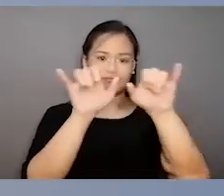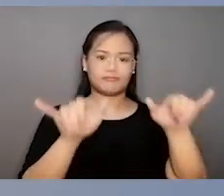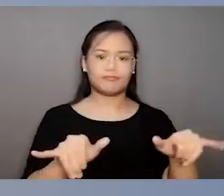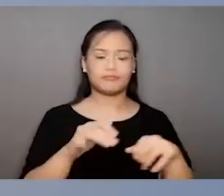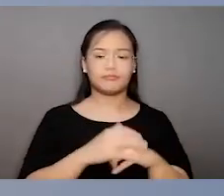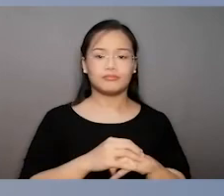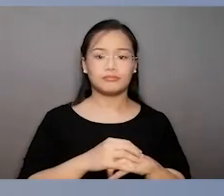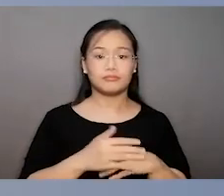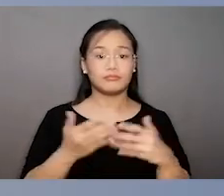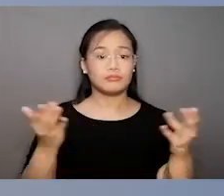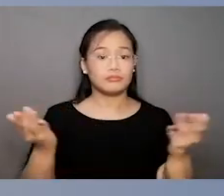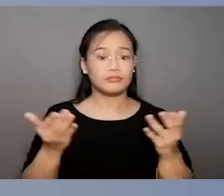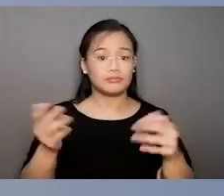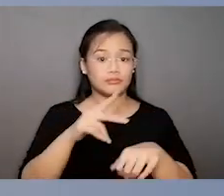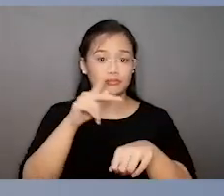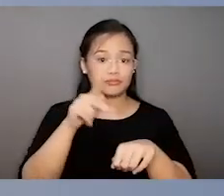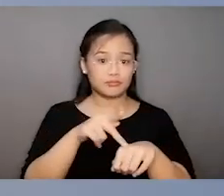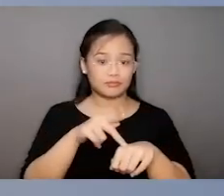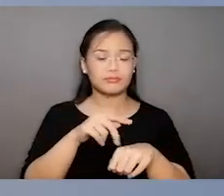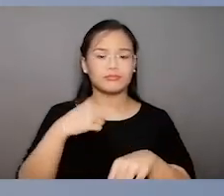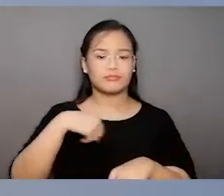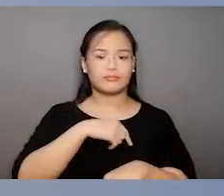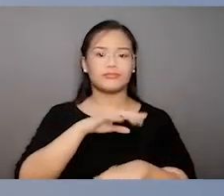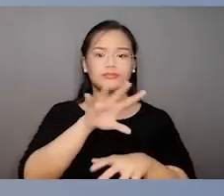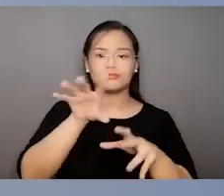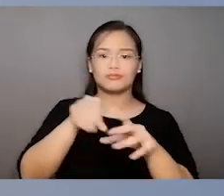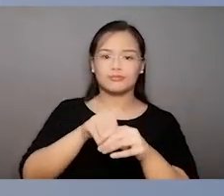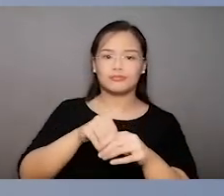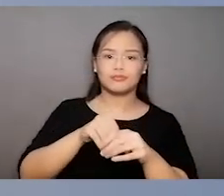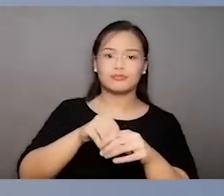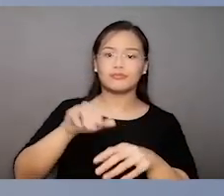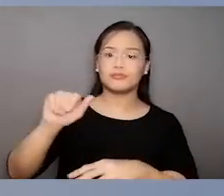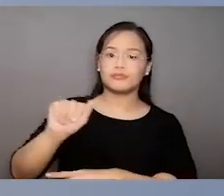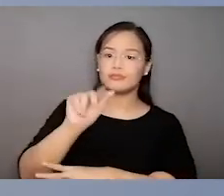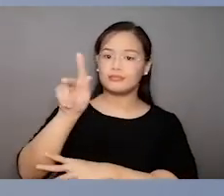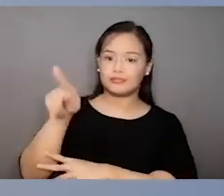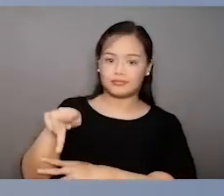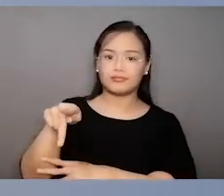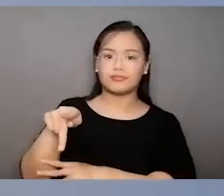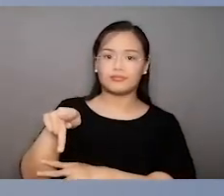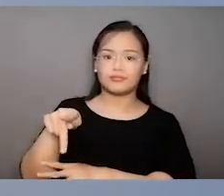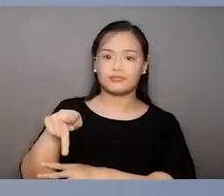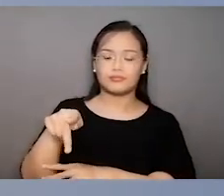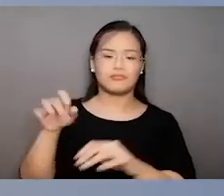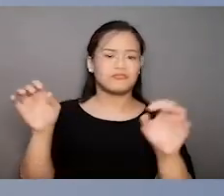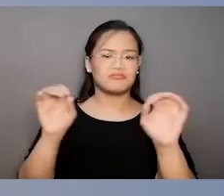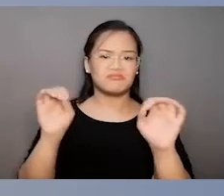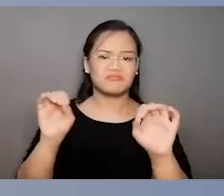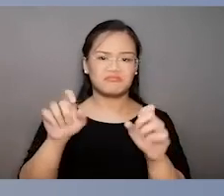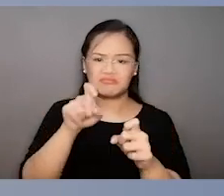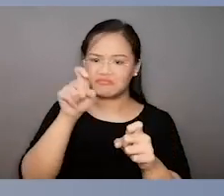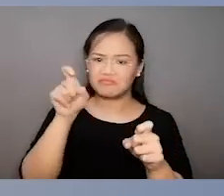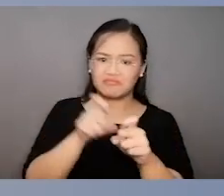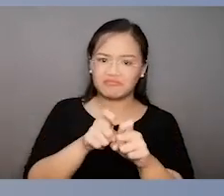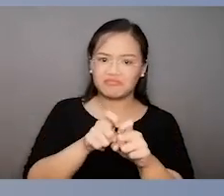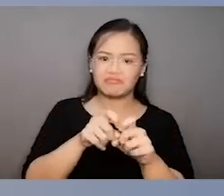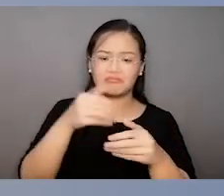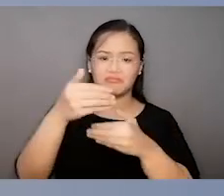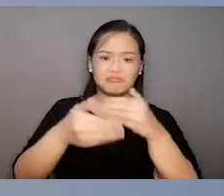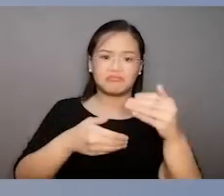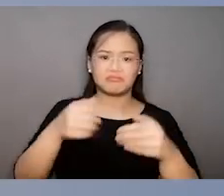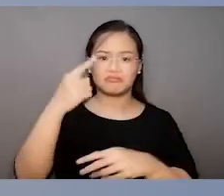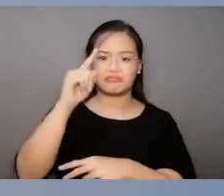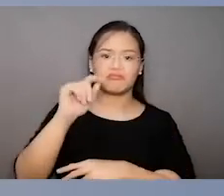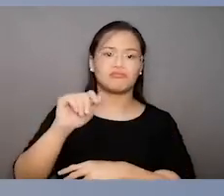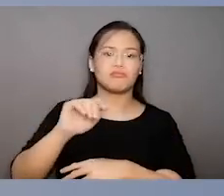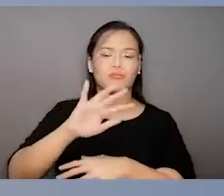Philippines, we are part of the Asia-Pacific. There is no particular regional mechanism yet for the whole